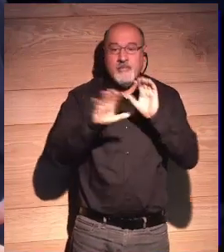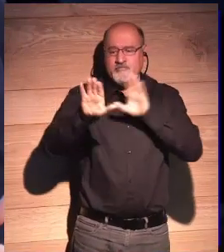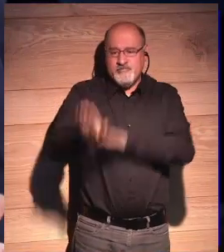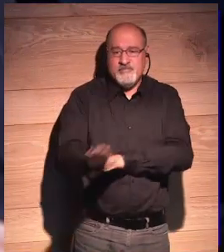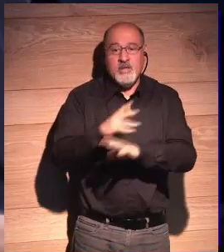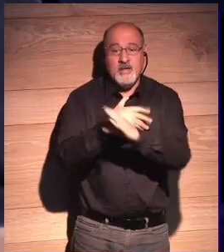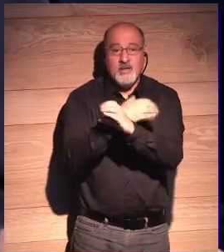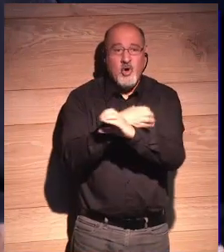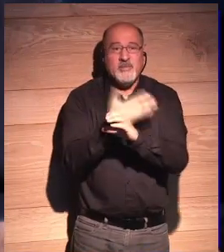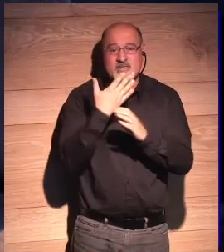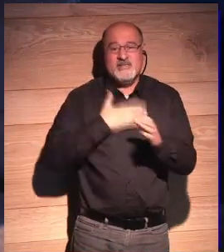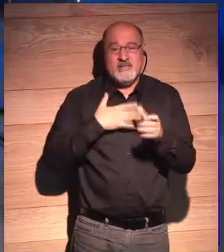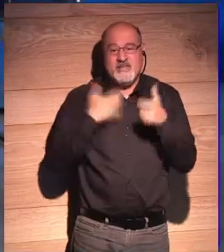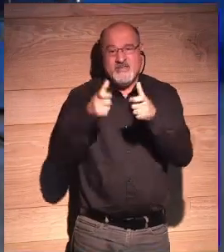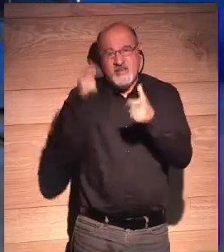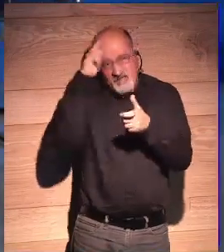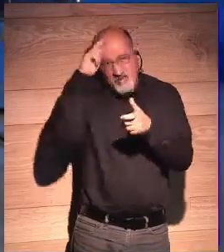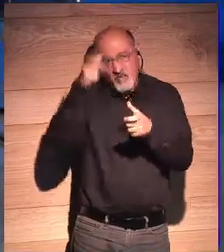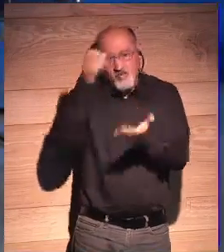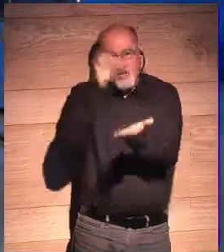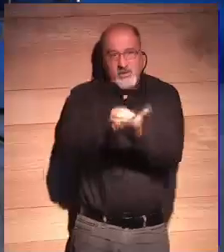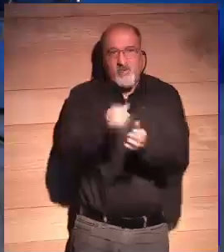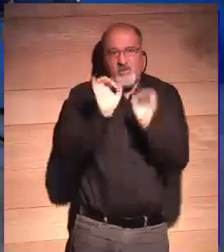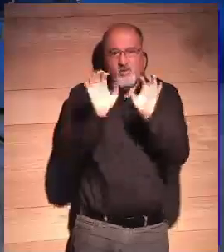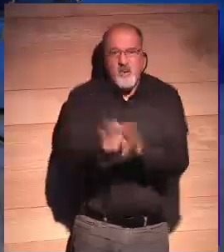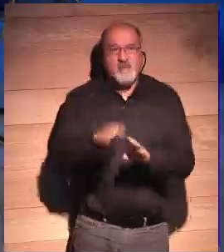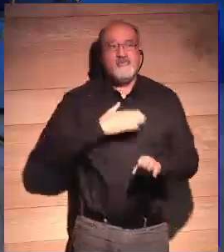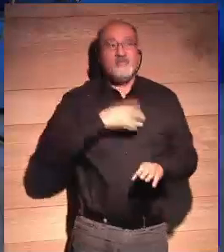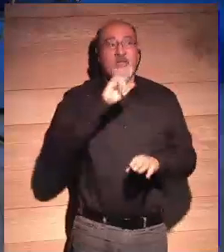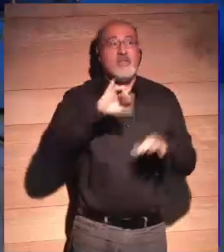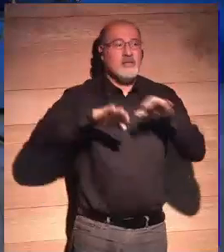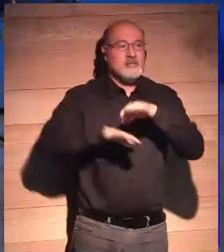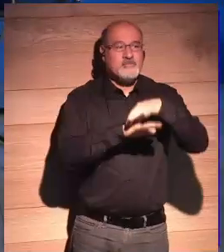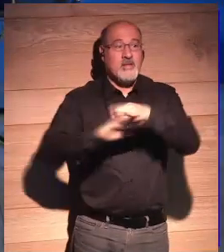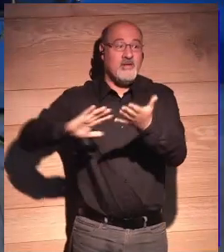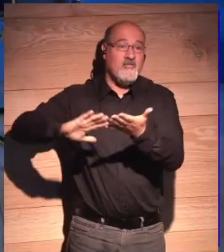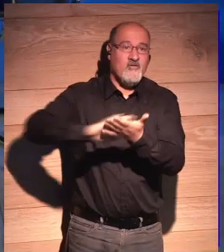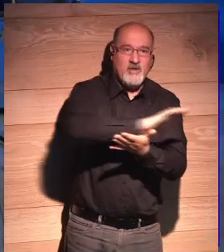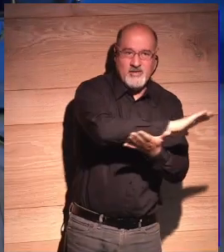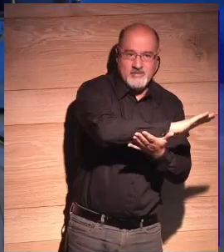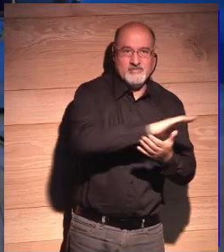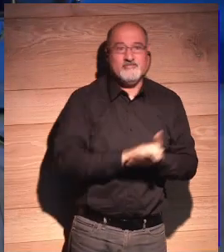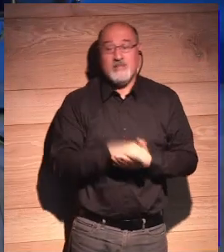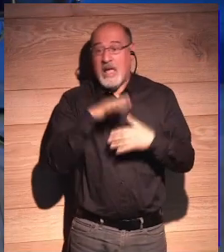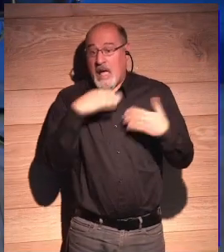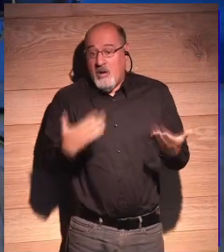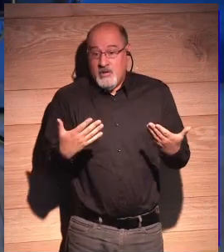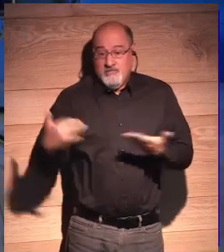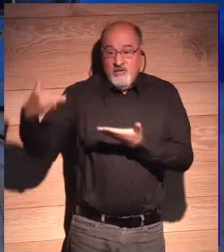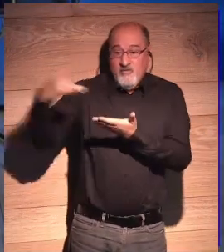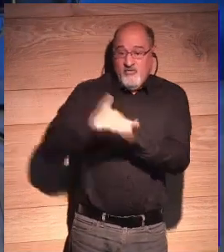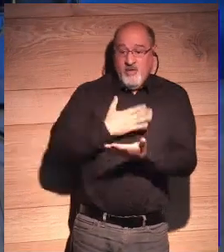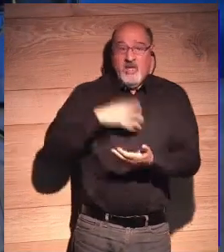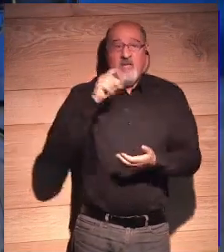There was some kind of urban tribe, so that's a great responsibility to focus on